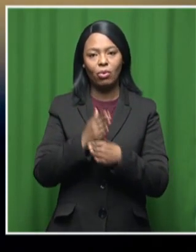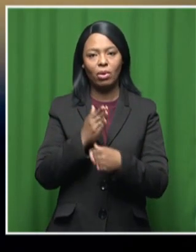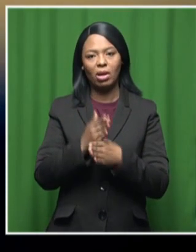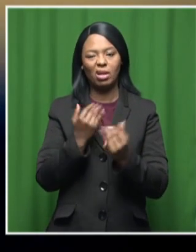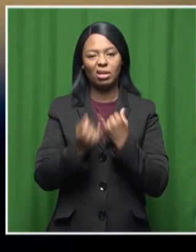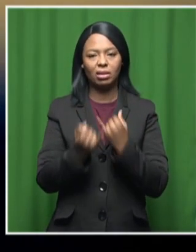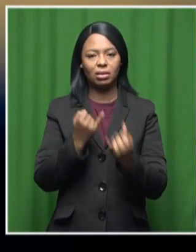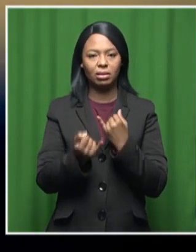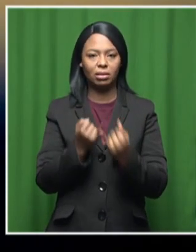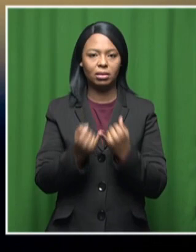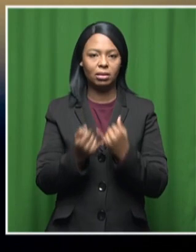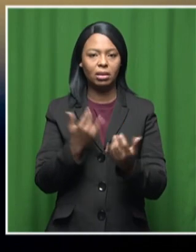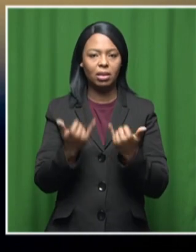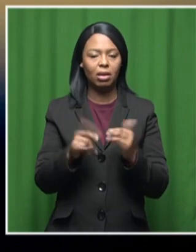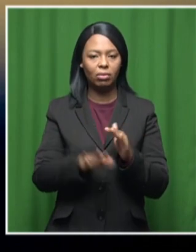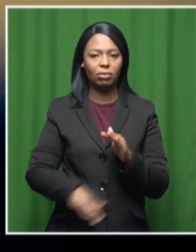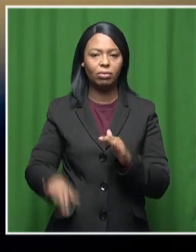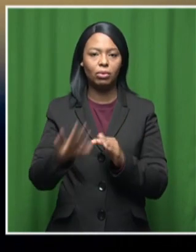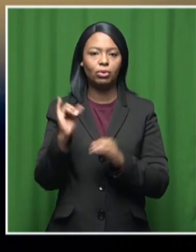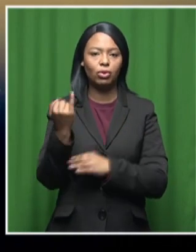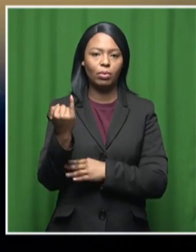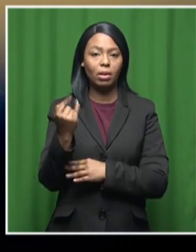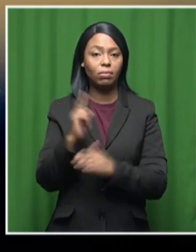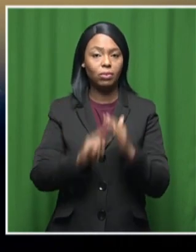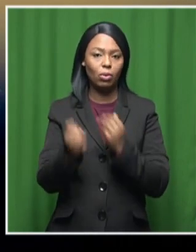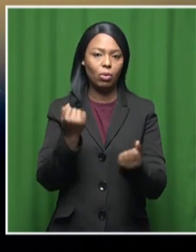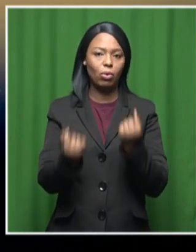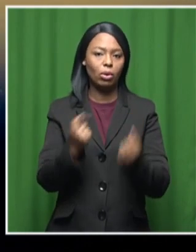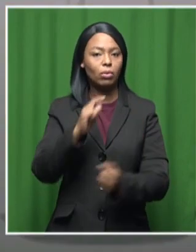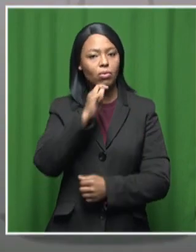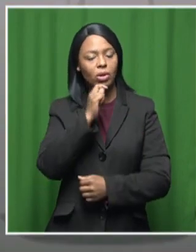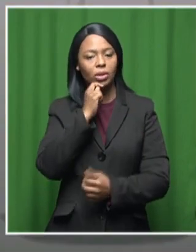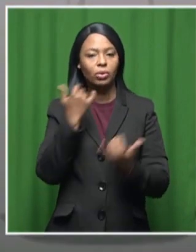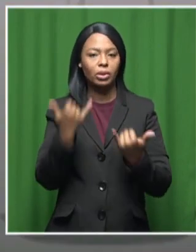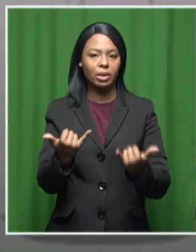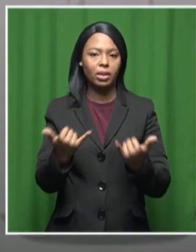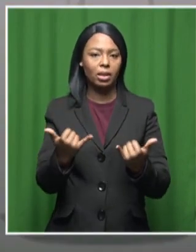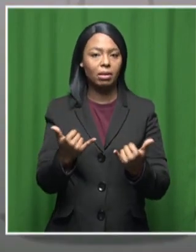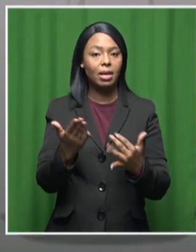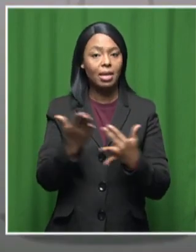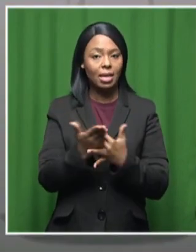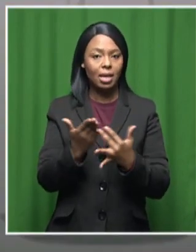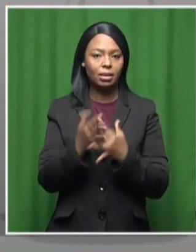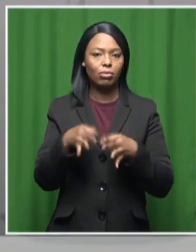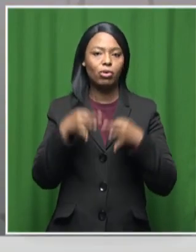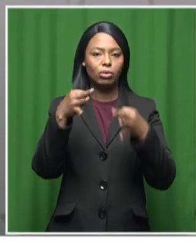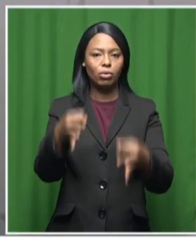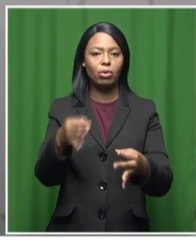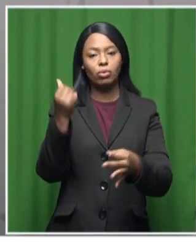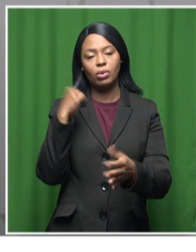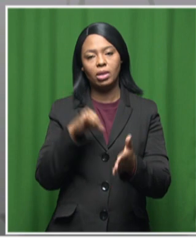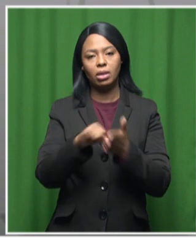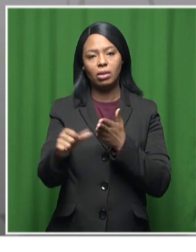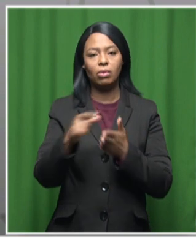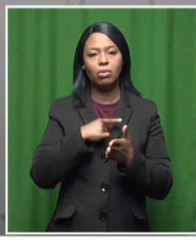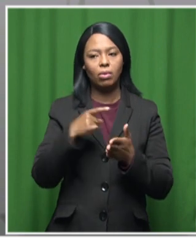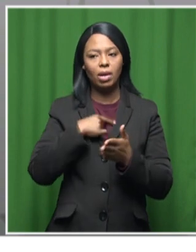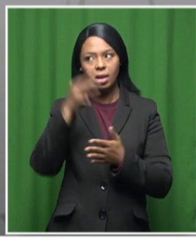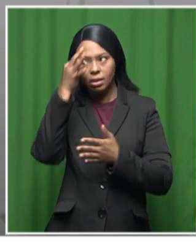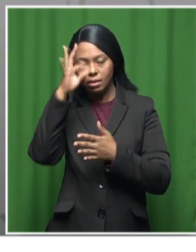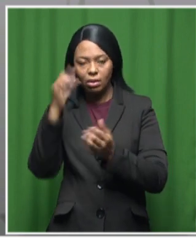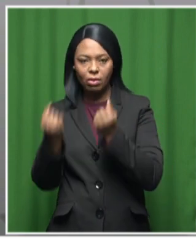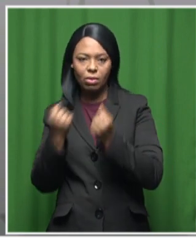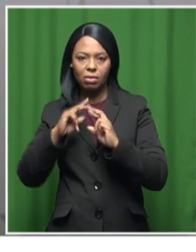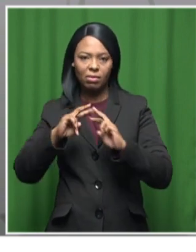Johannesburg is expected to continue in the local magistrate's court this morning. The case was postponed last week in order for the state to conduct an